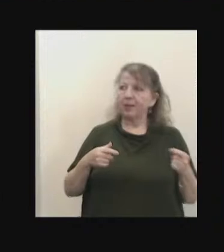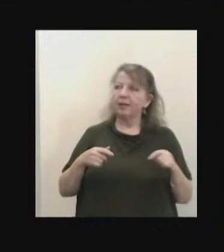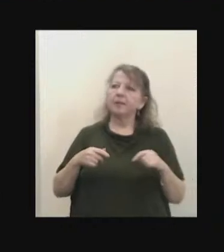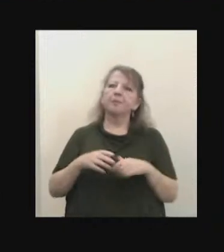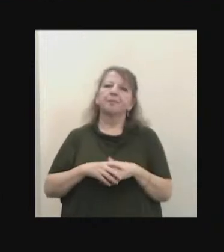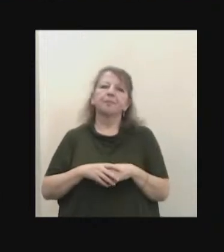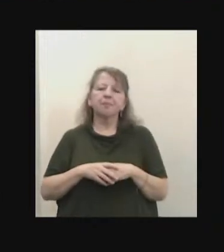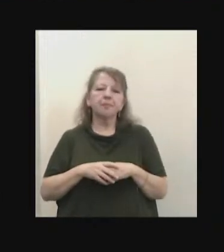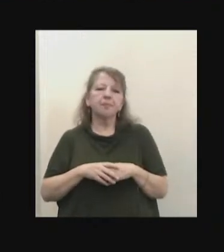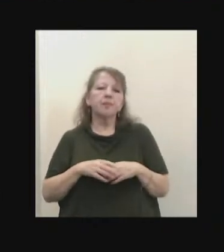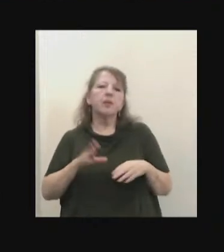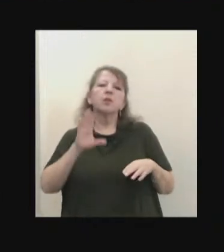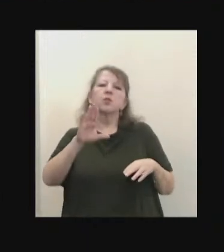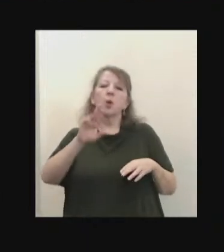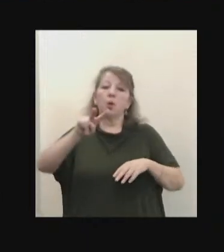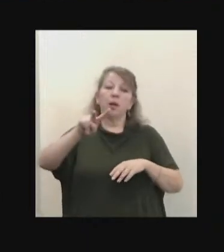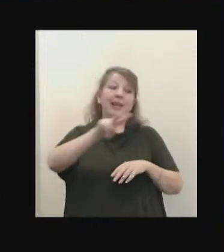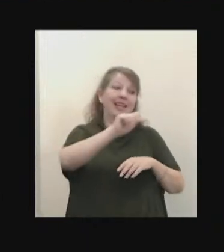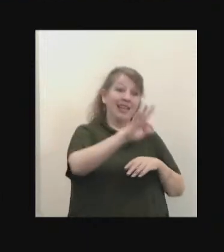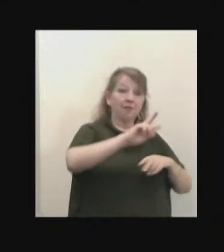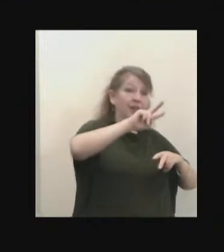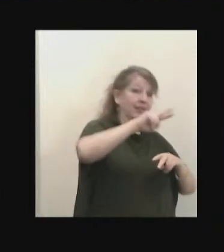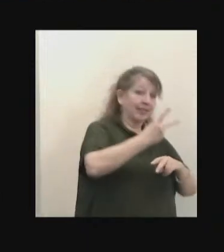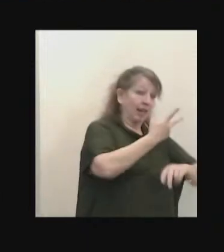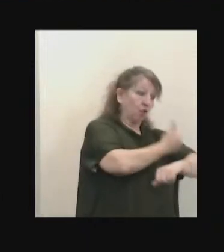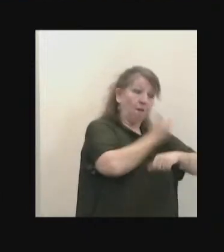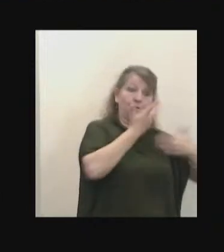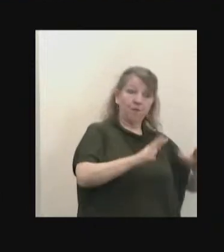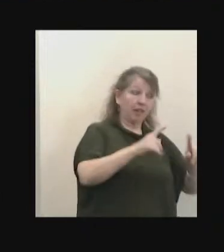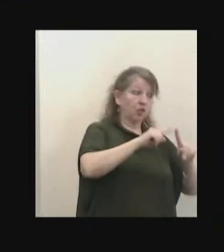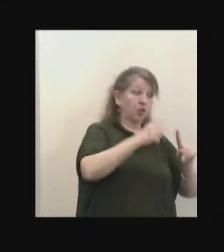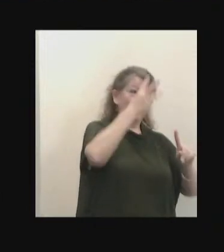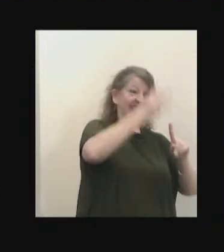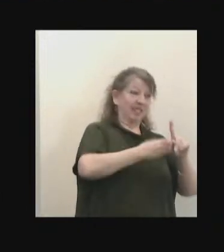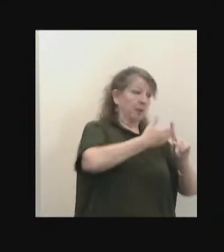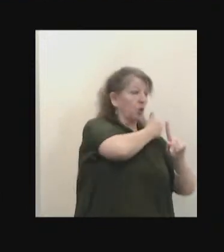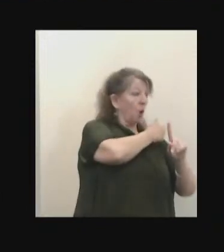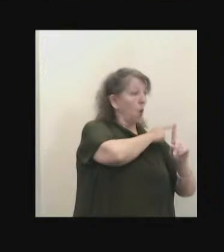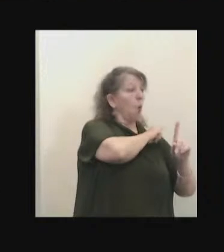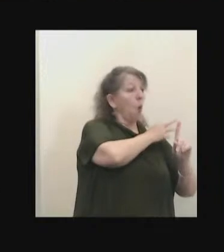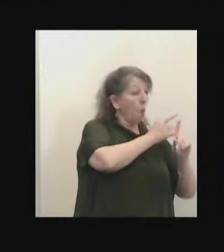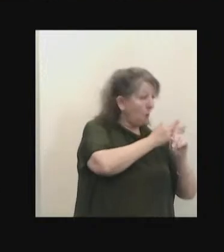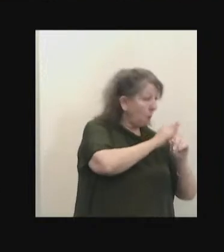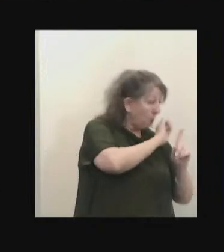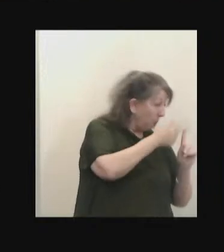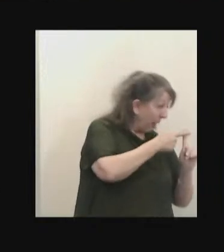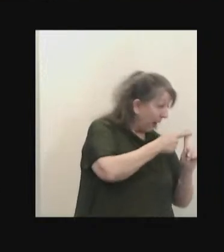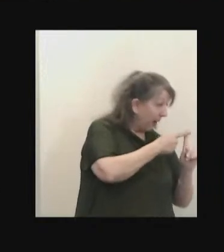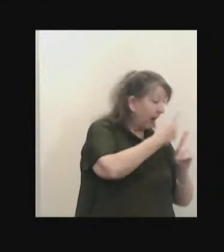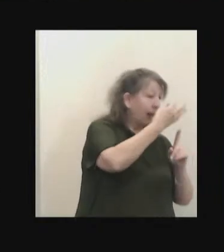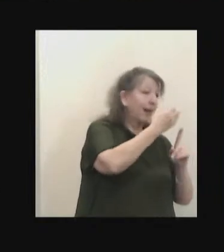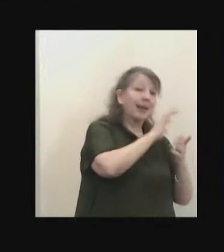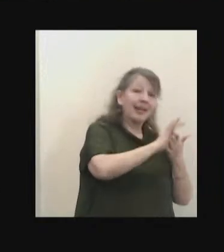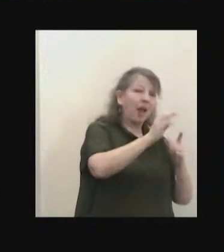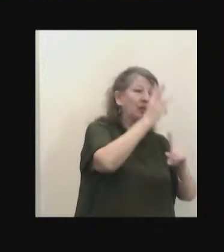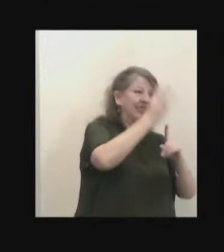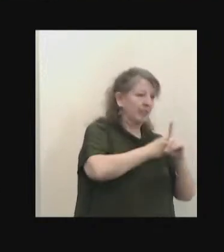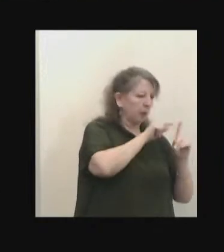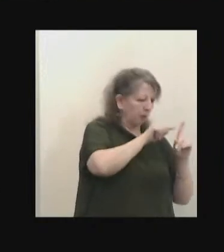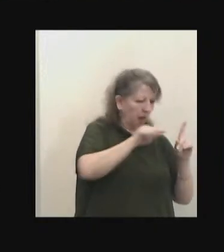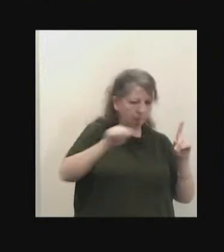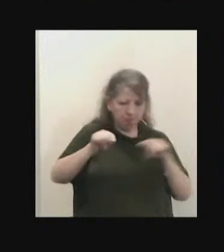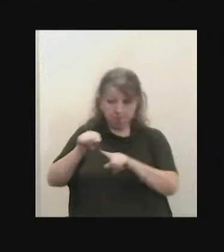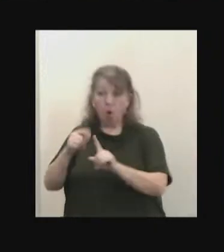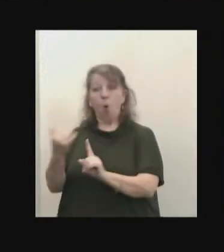their second dose, they were fully vaccinated 6 months ago or more. So all you need is that 6 months, and then you can get that booster